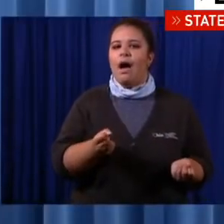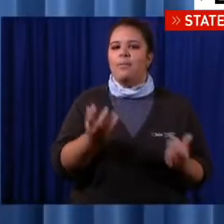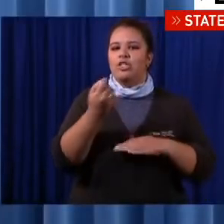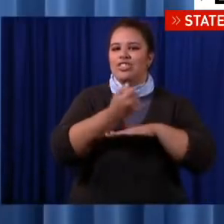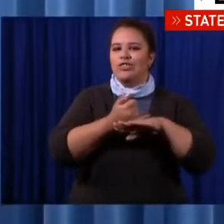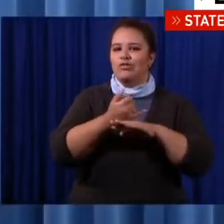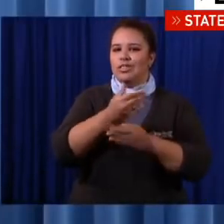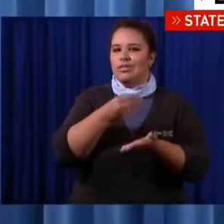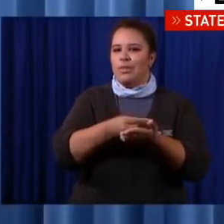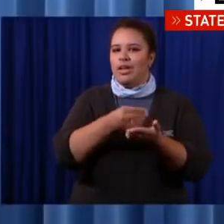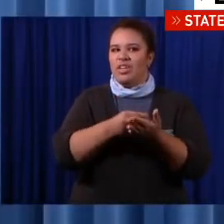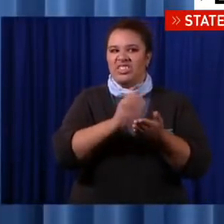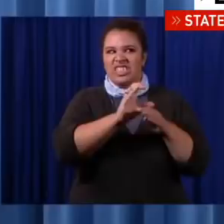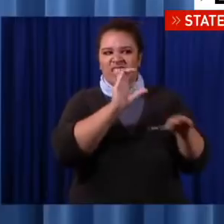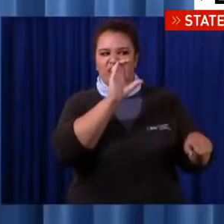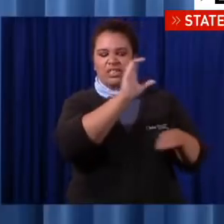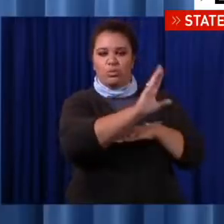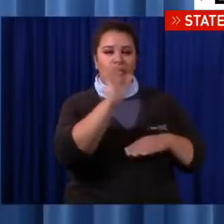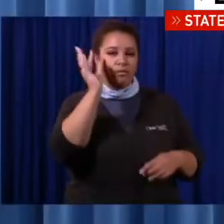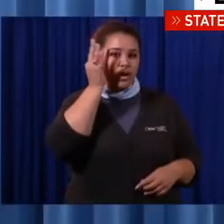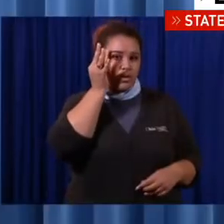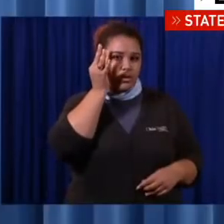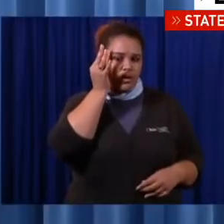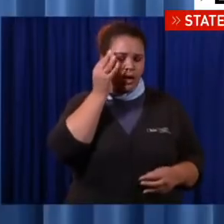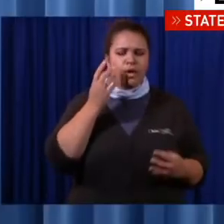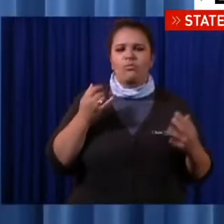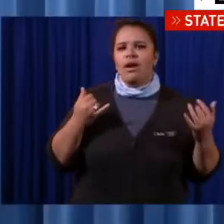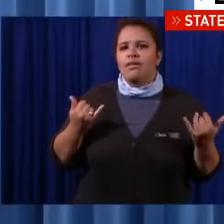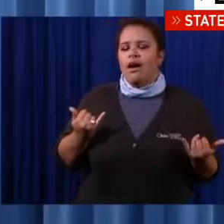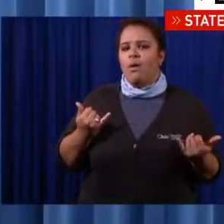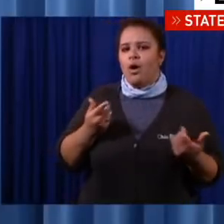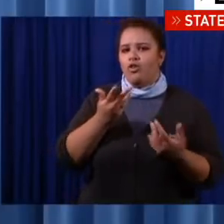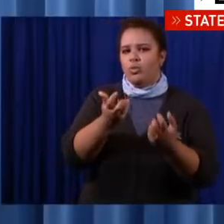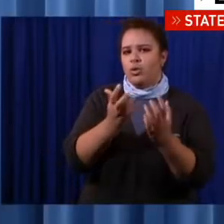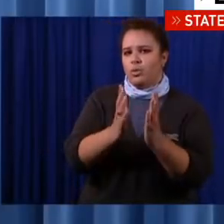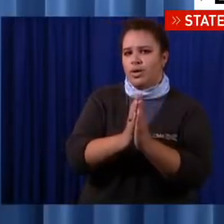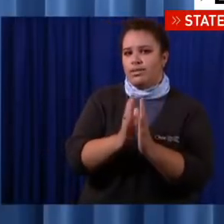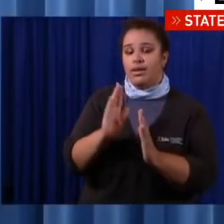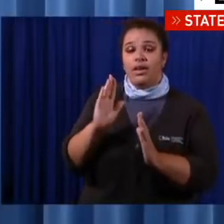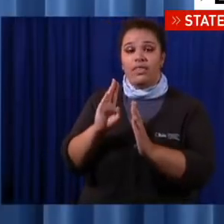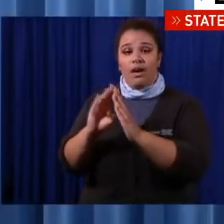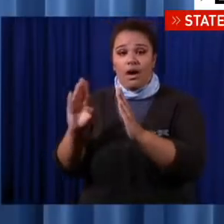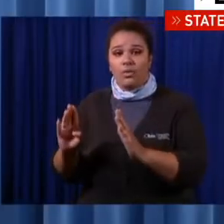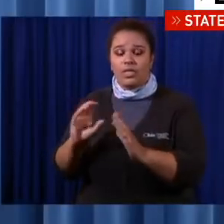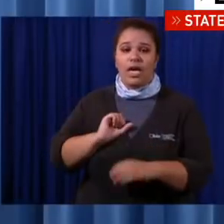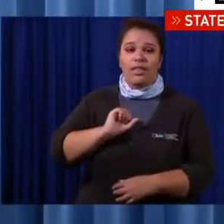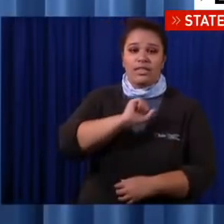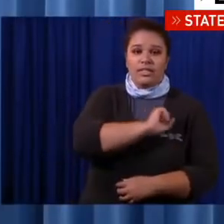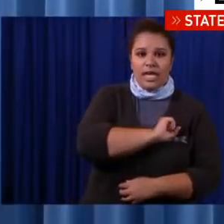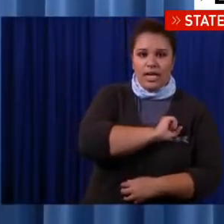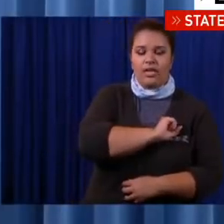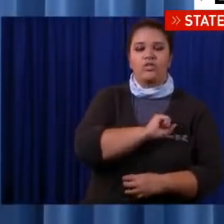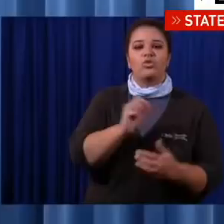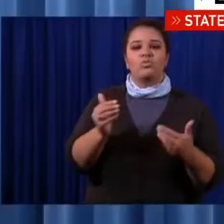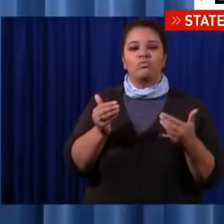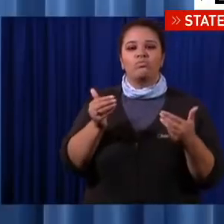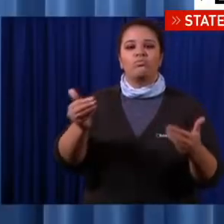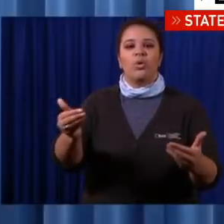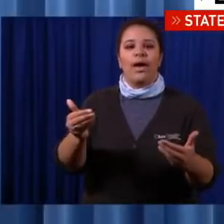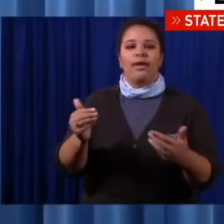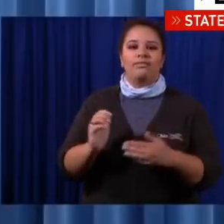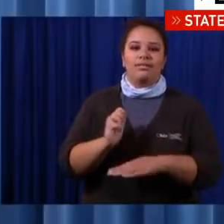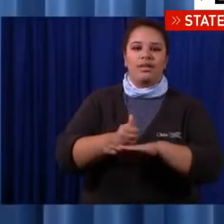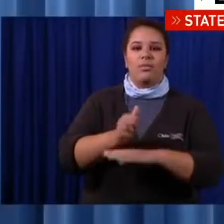And are you calling for the House and Senate to come up with some type of reform to the unemployment compensation system to make it